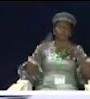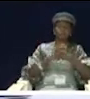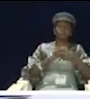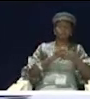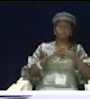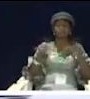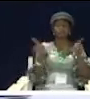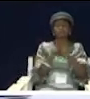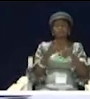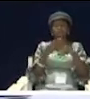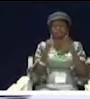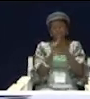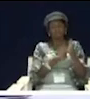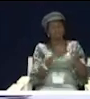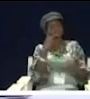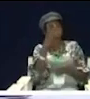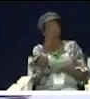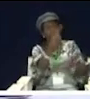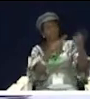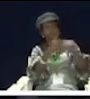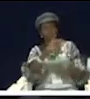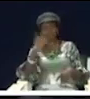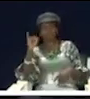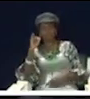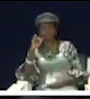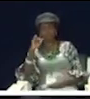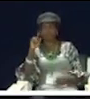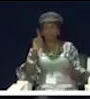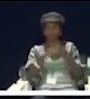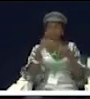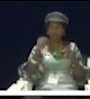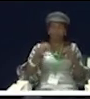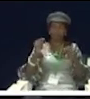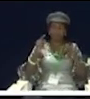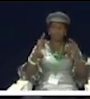As soon as I saw him coming to the pulpit,